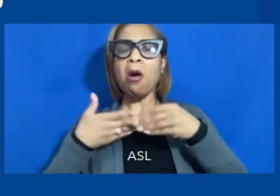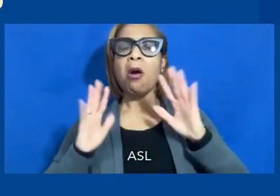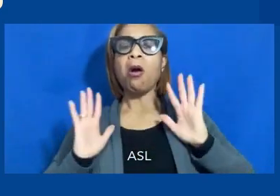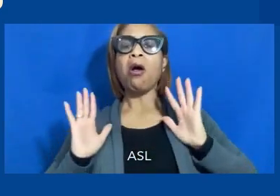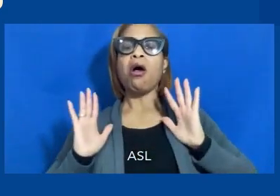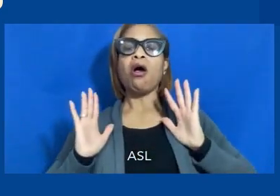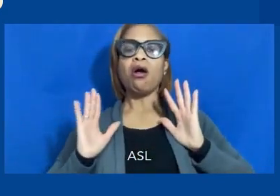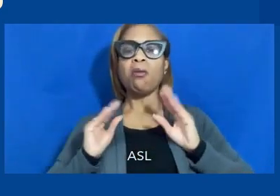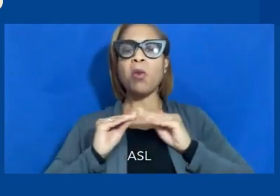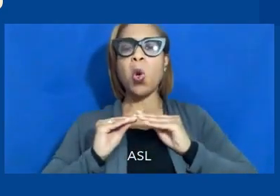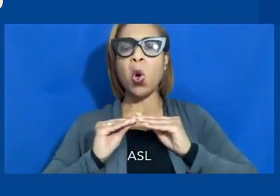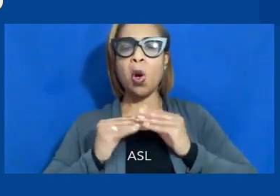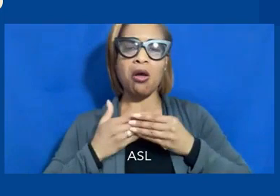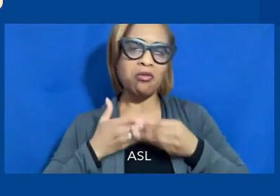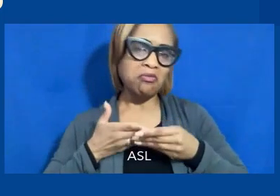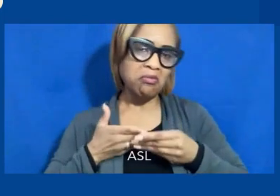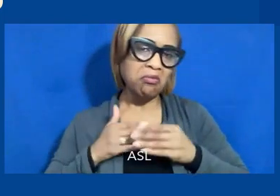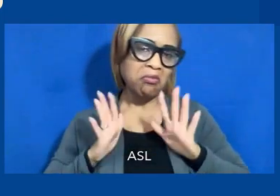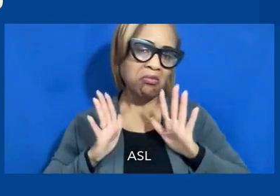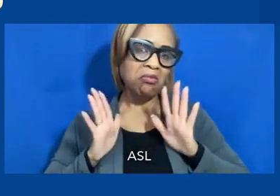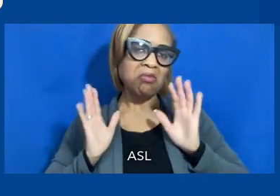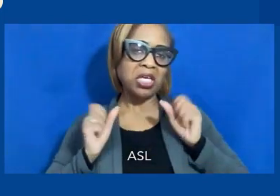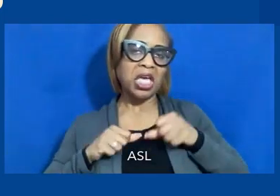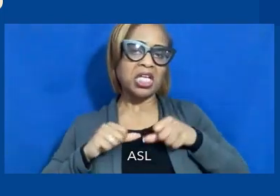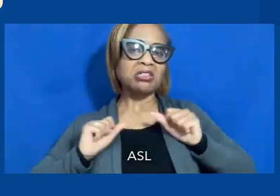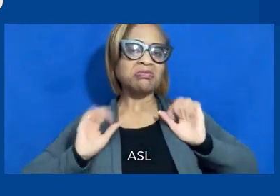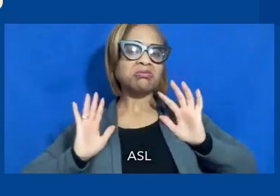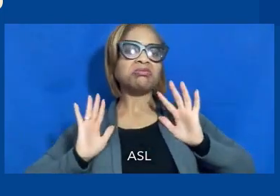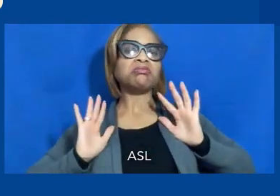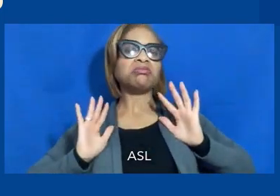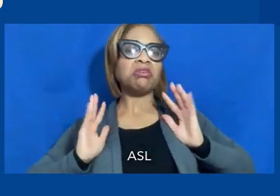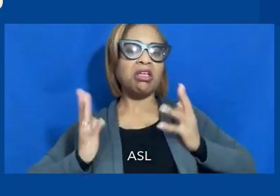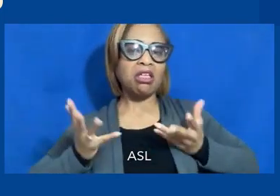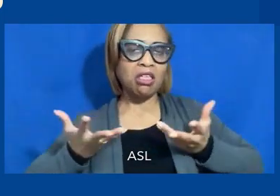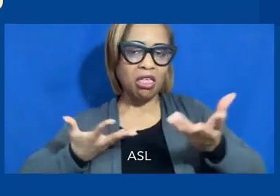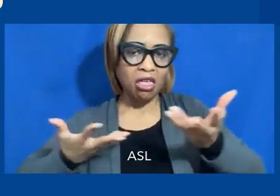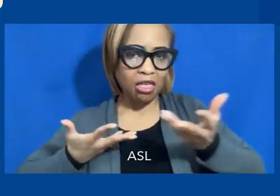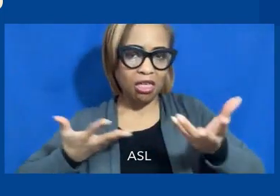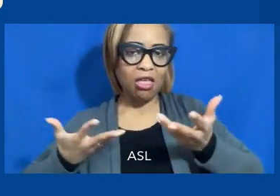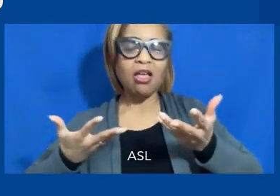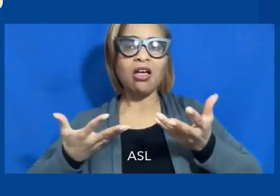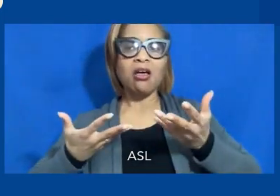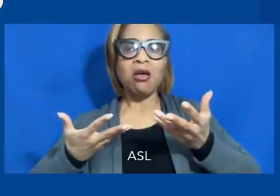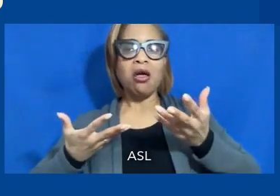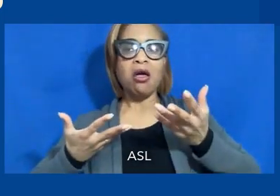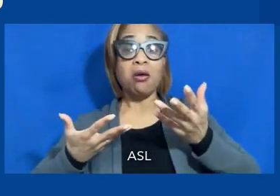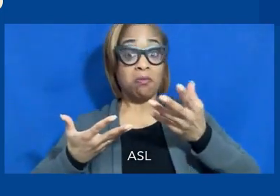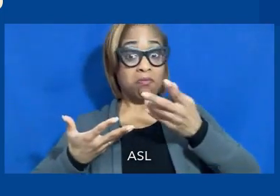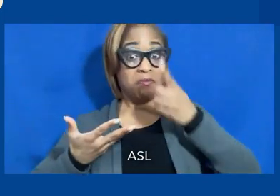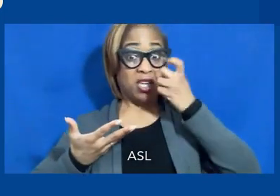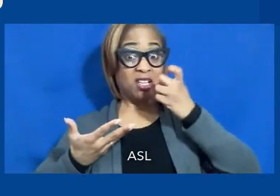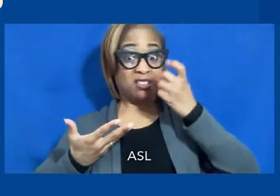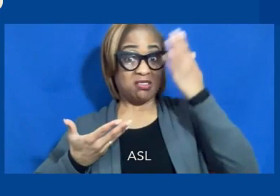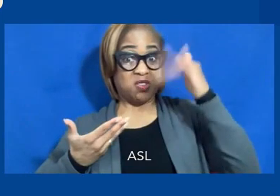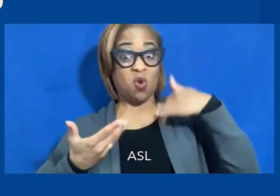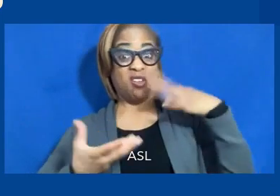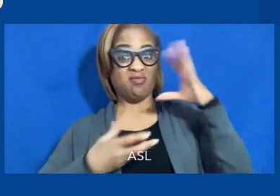that I can, but I know that I'm going to be like a part of the creative team of this